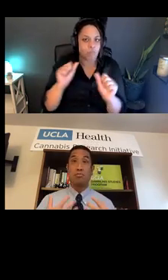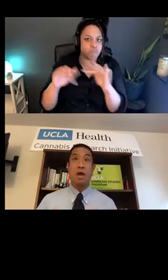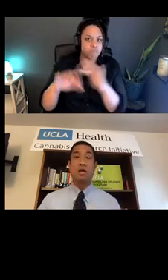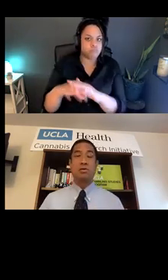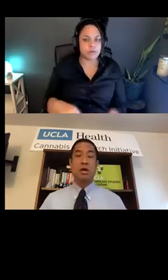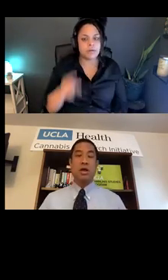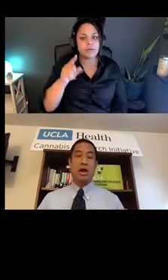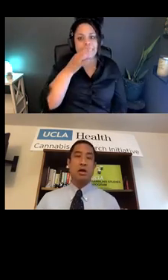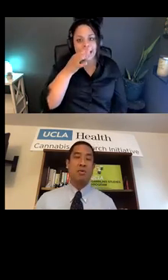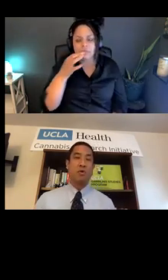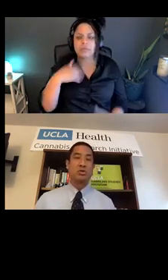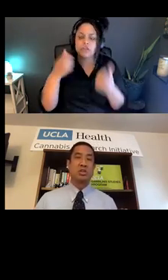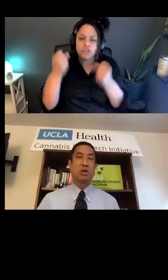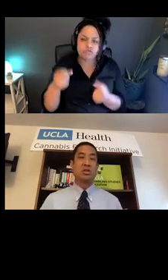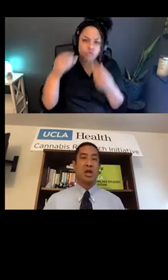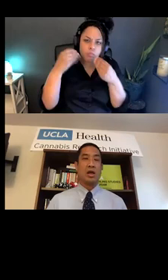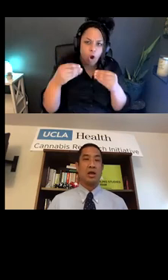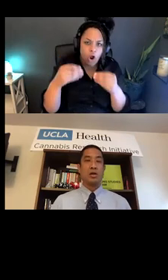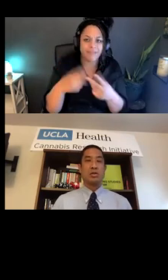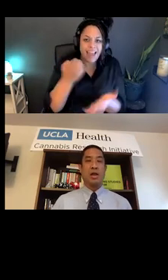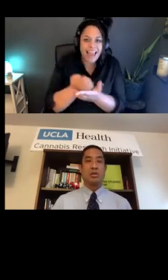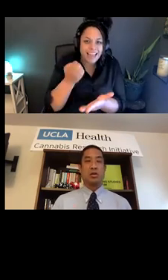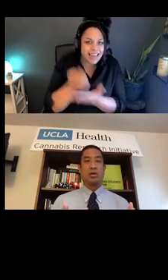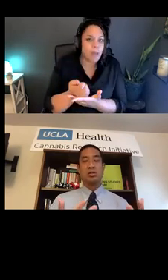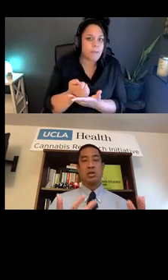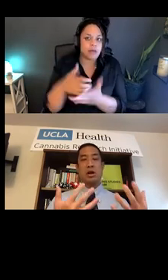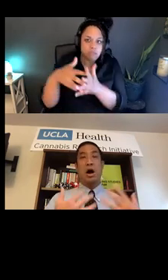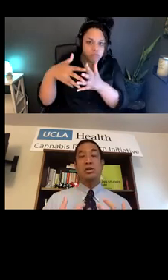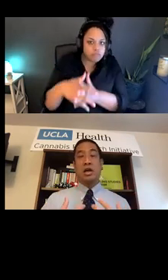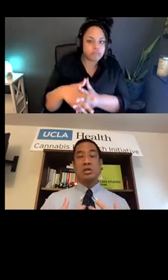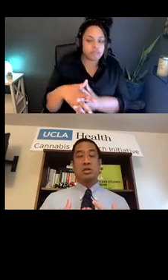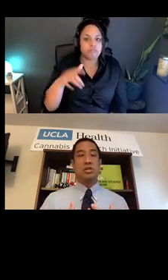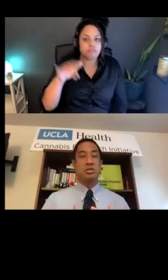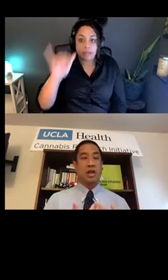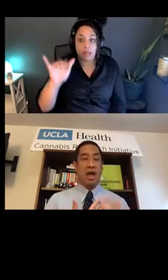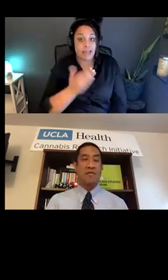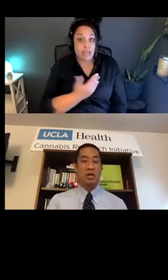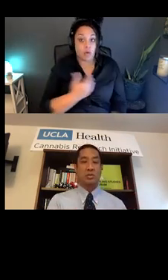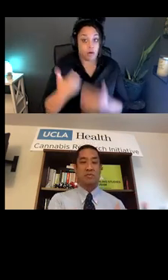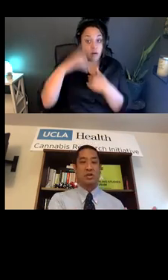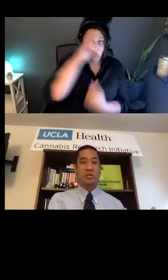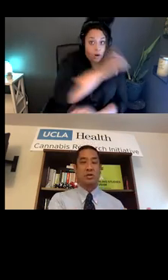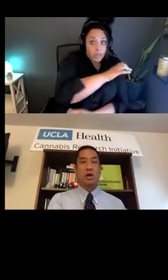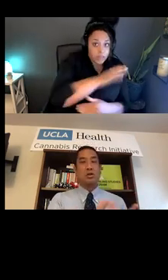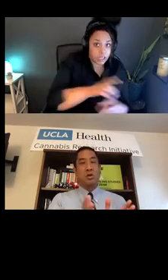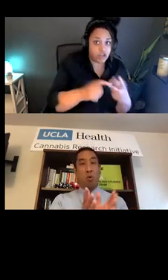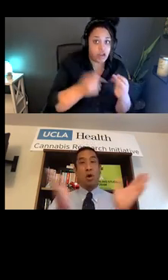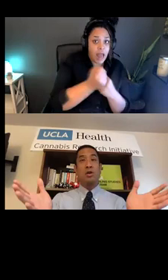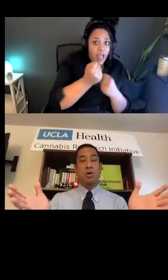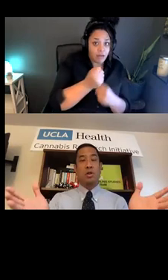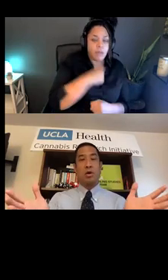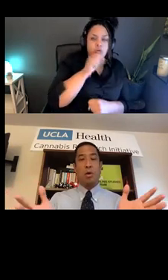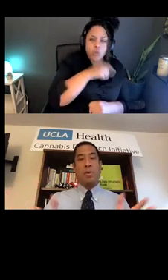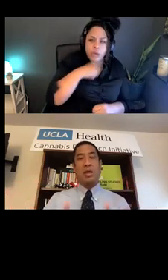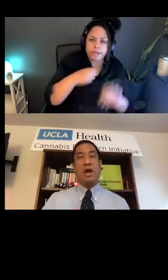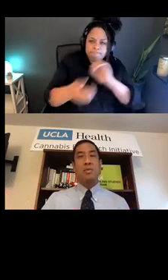as a tremendous economic force, is here to stay. So that's in contingent on us as clinicians and advocates in prevention to be working